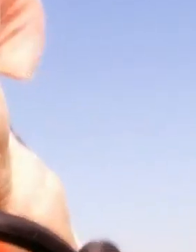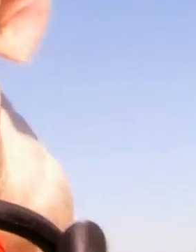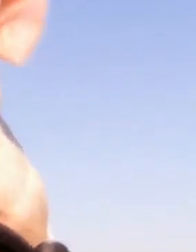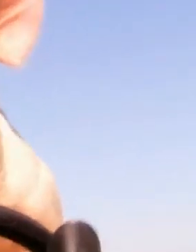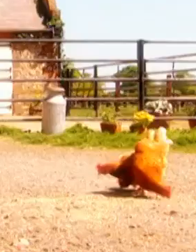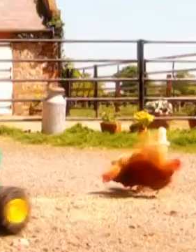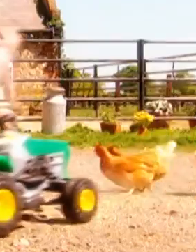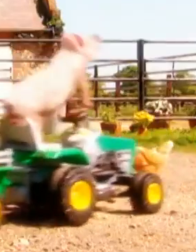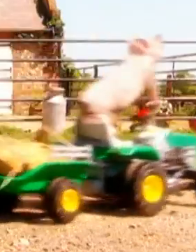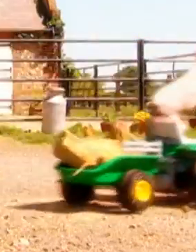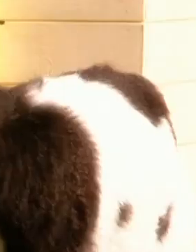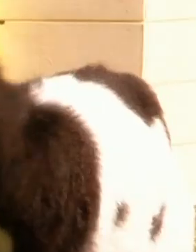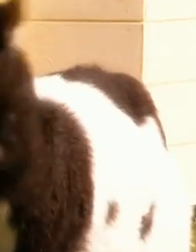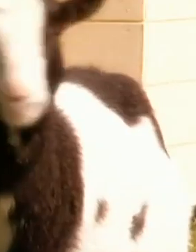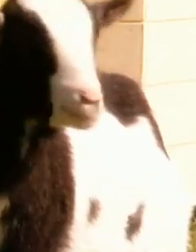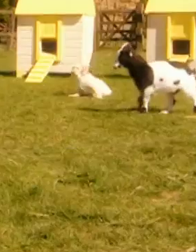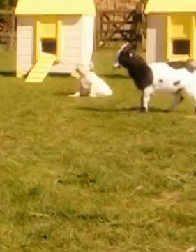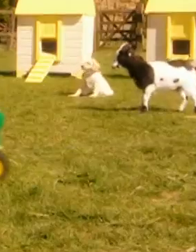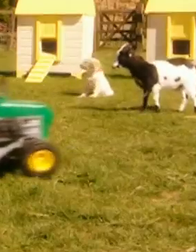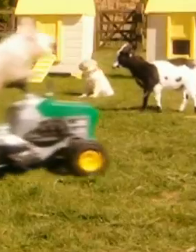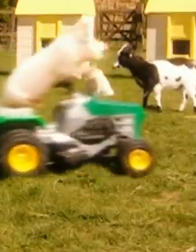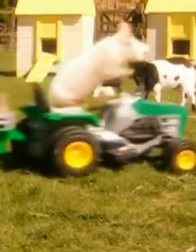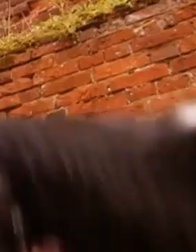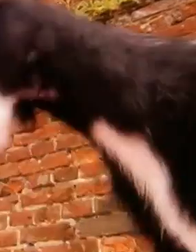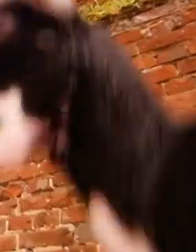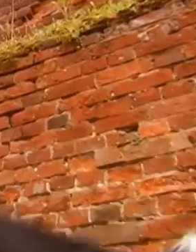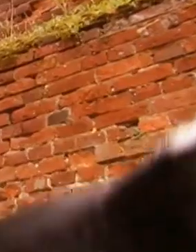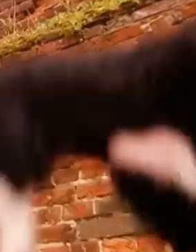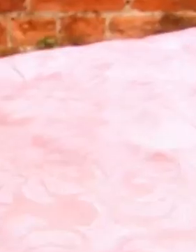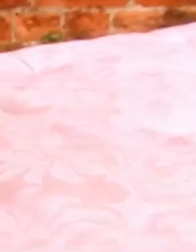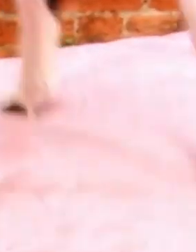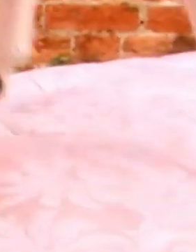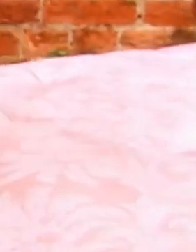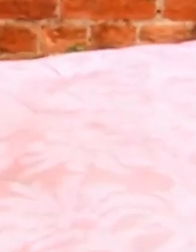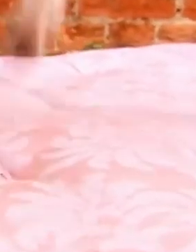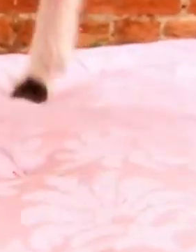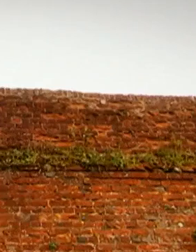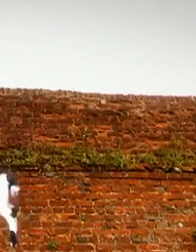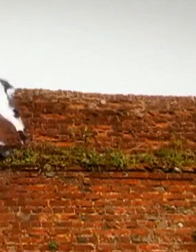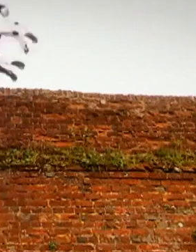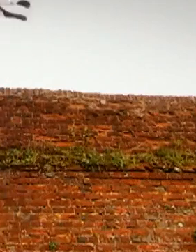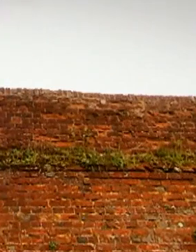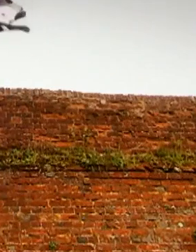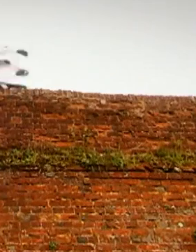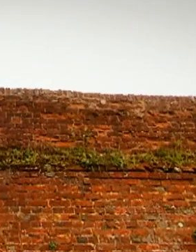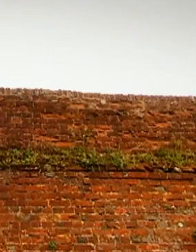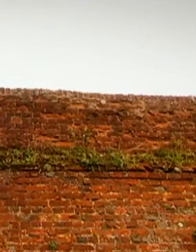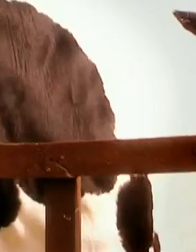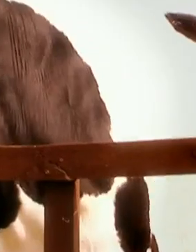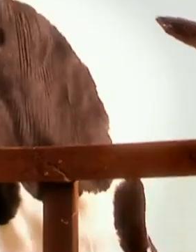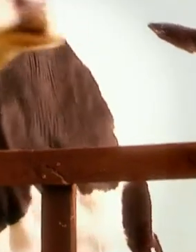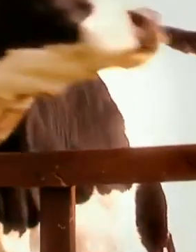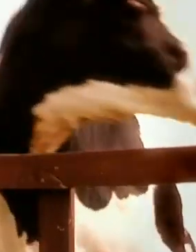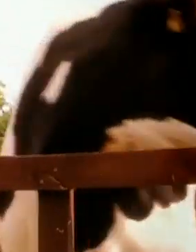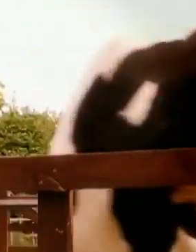donkeys. Piglet power! Speeding pigs. Go, go, go-bo! And flying goats!